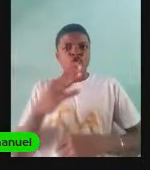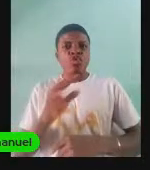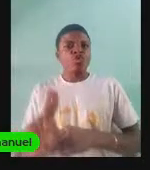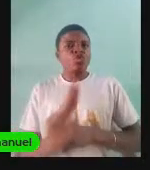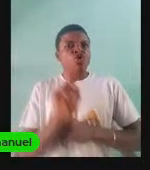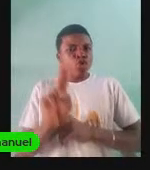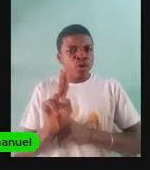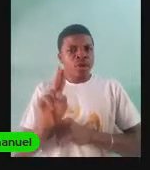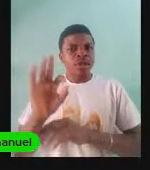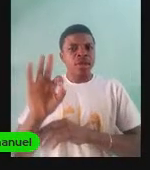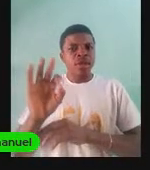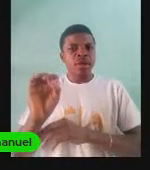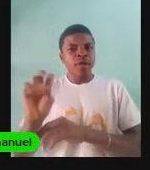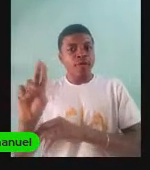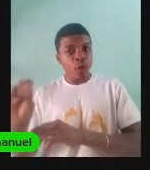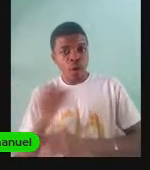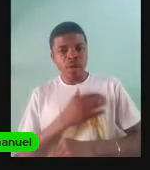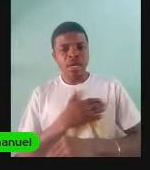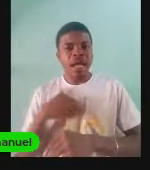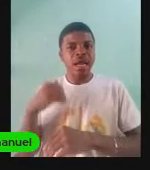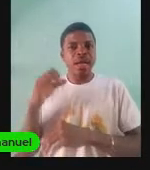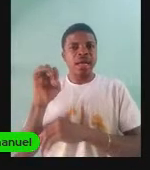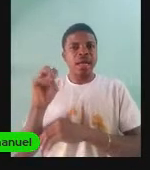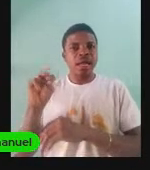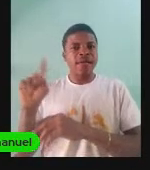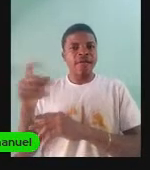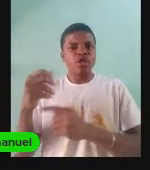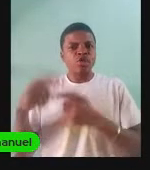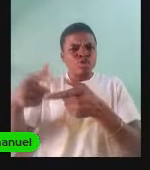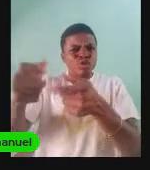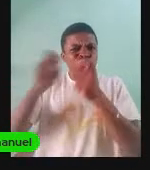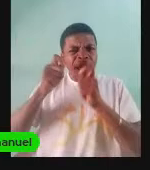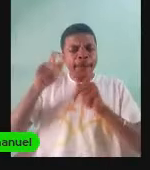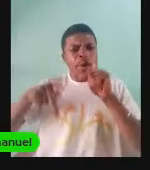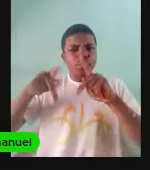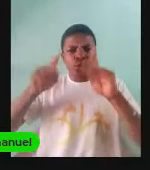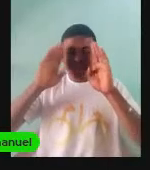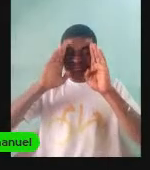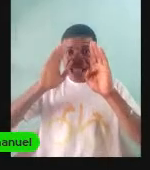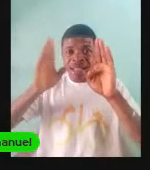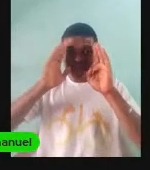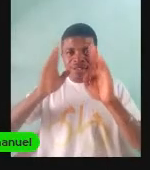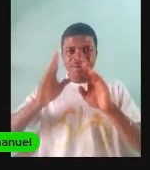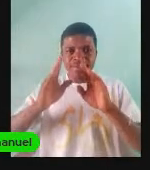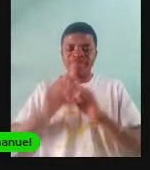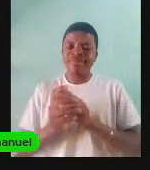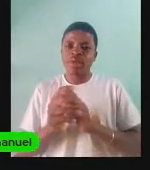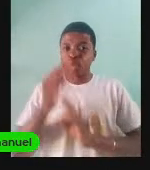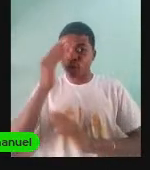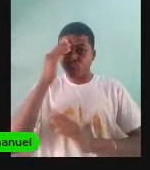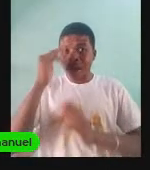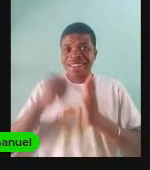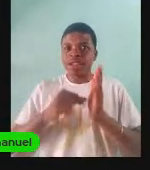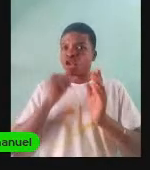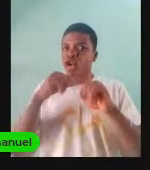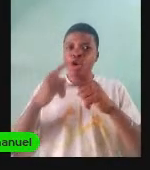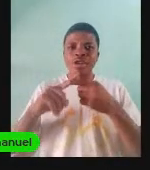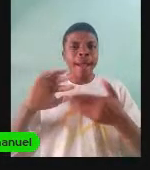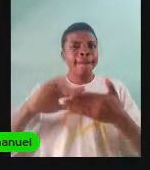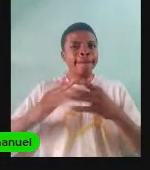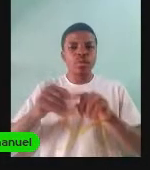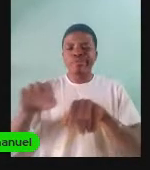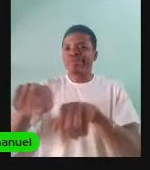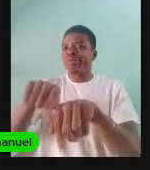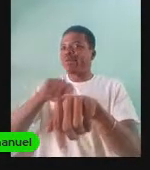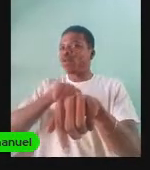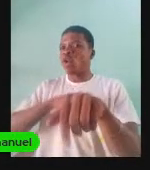it. Okay, and that is that. Our class this is not going to be a long class actually, but the aim is to understand and